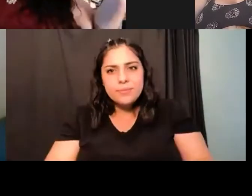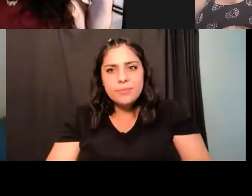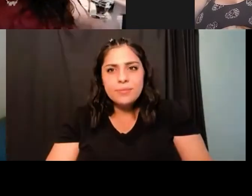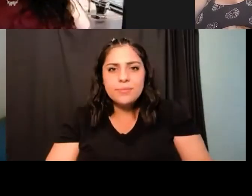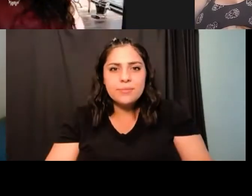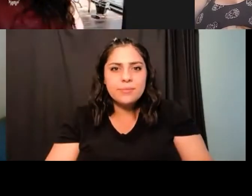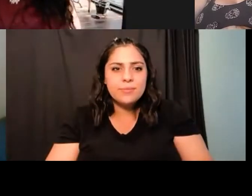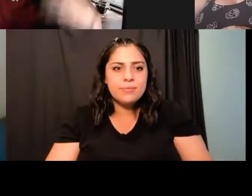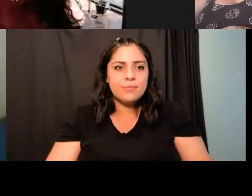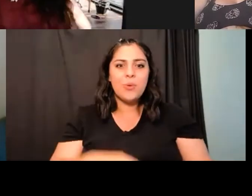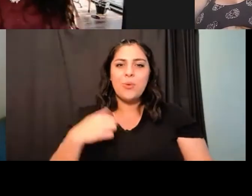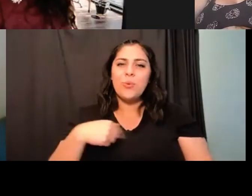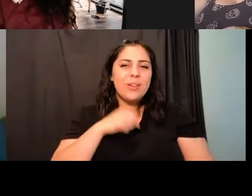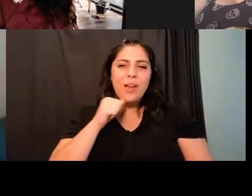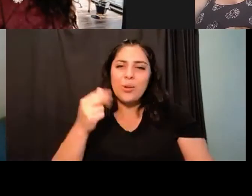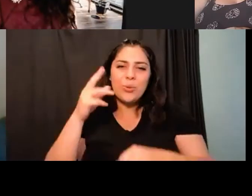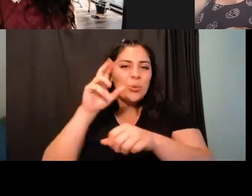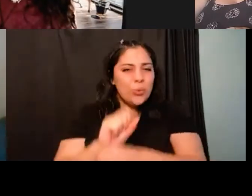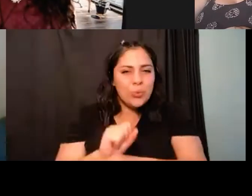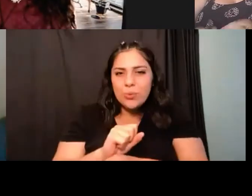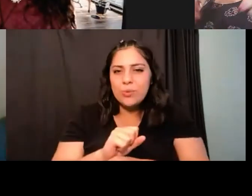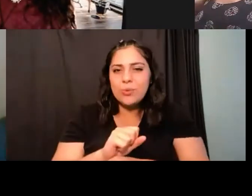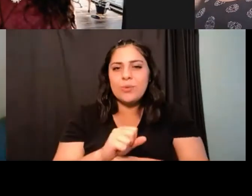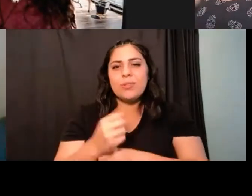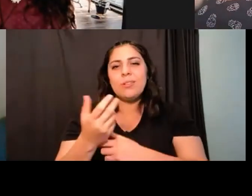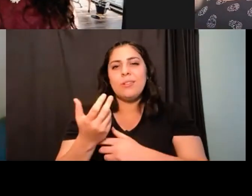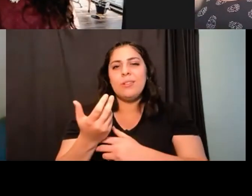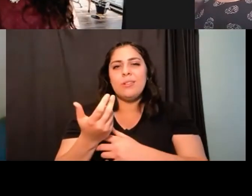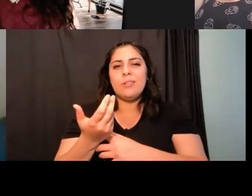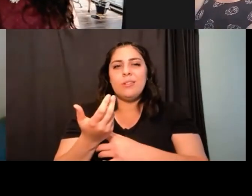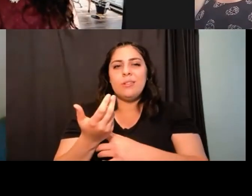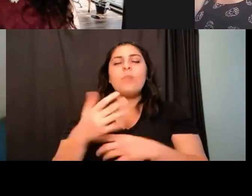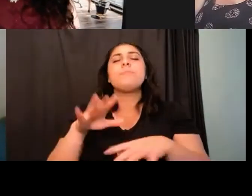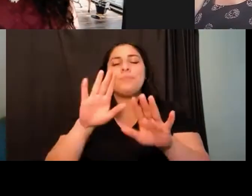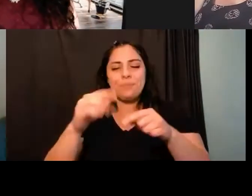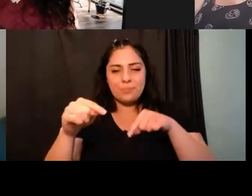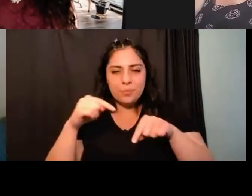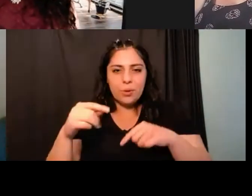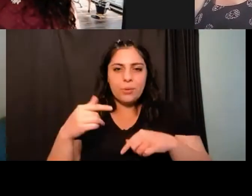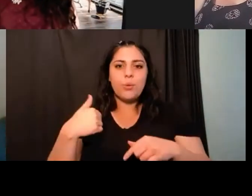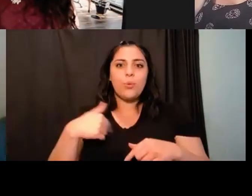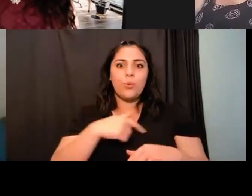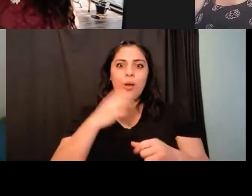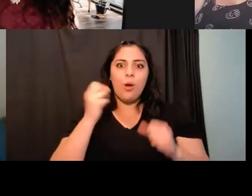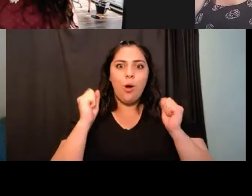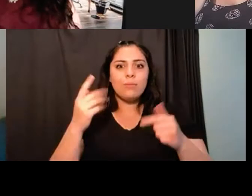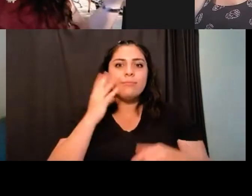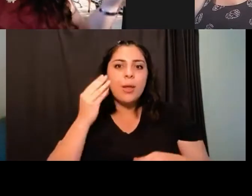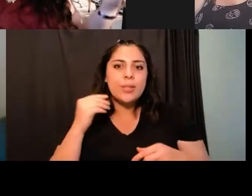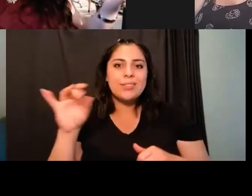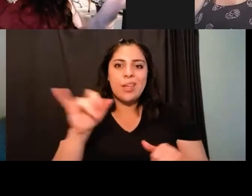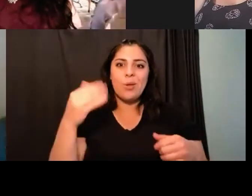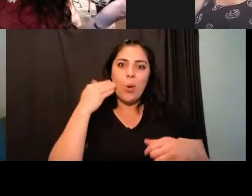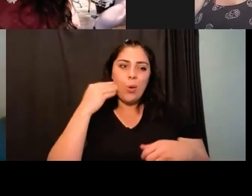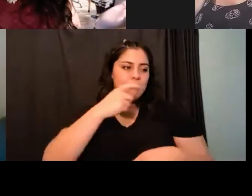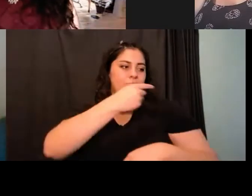no sleeve shirts or speaking about these things. And so now we have a community where we can do that. And it's a beautiful thing. I mean, Lizzo's doing